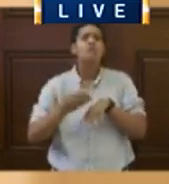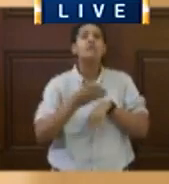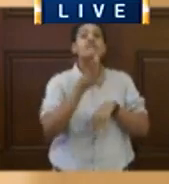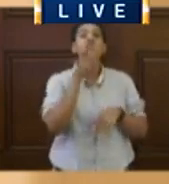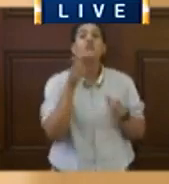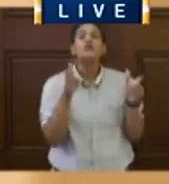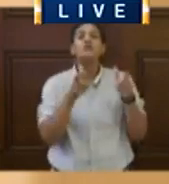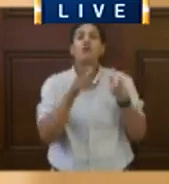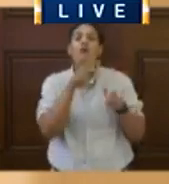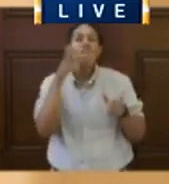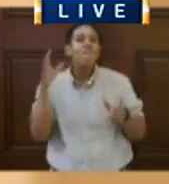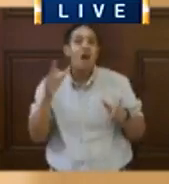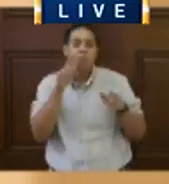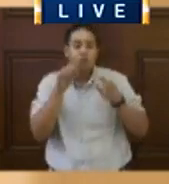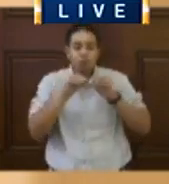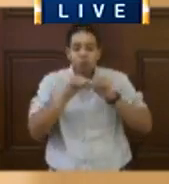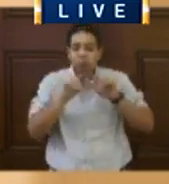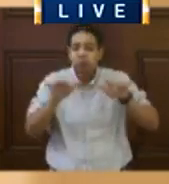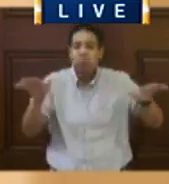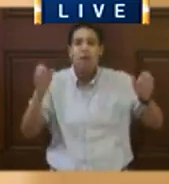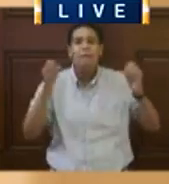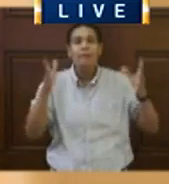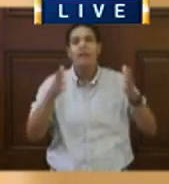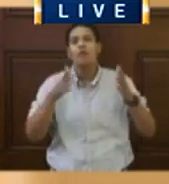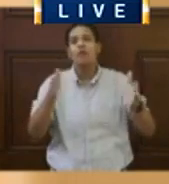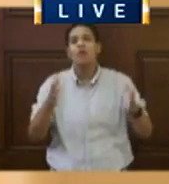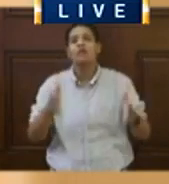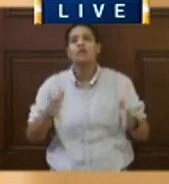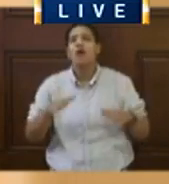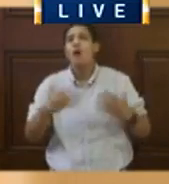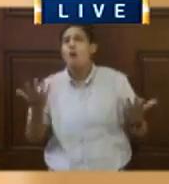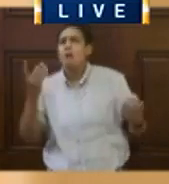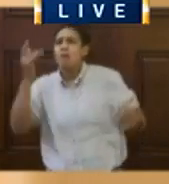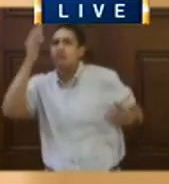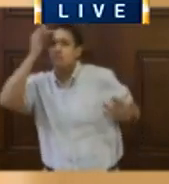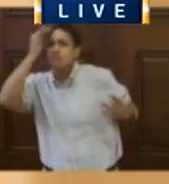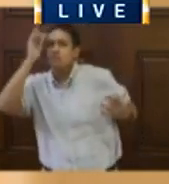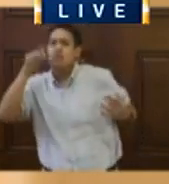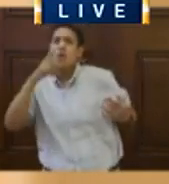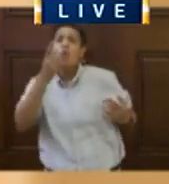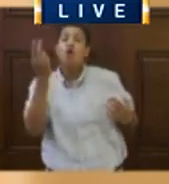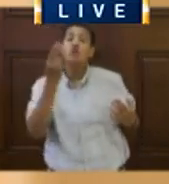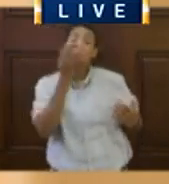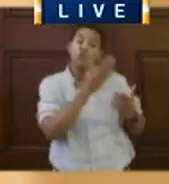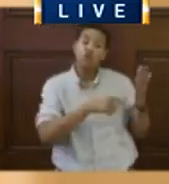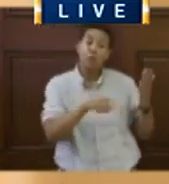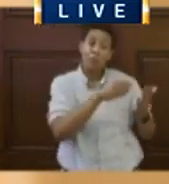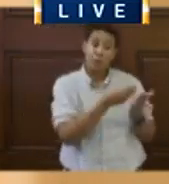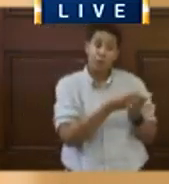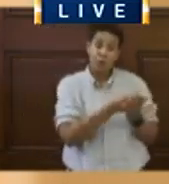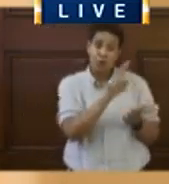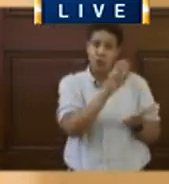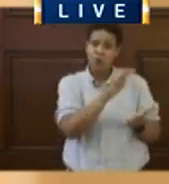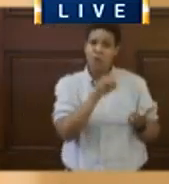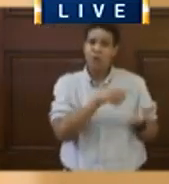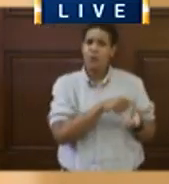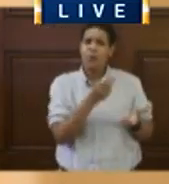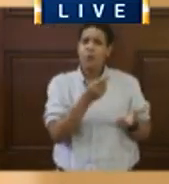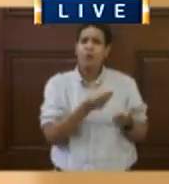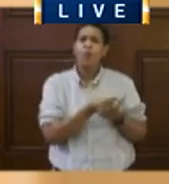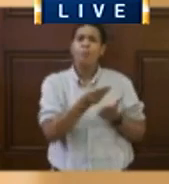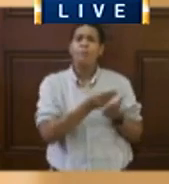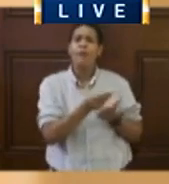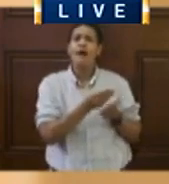could be dispersed in many ways. And a lot of things are under consideration. One of them is to use some of those proceeds to purchase crops that